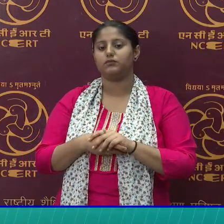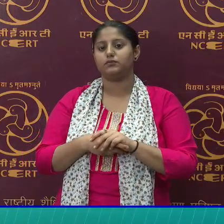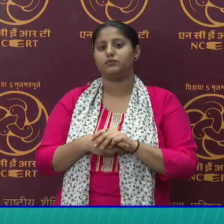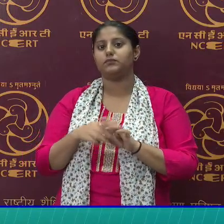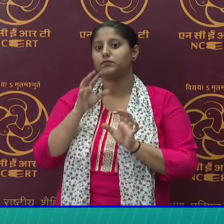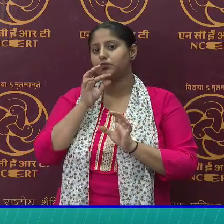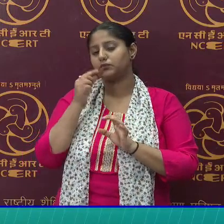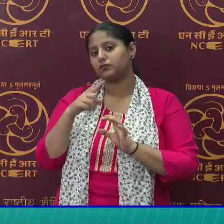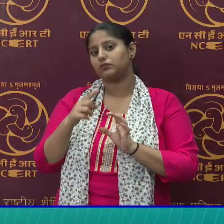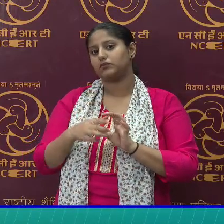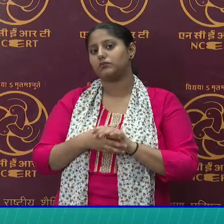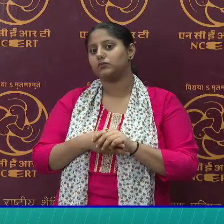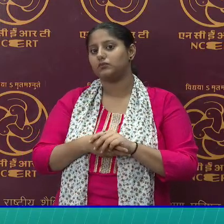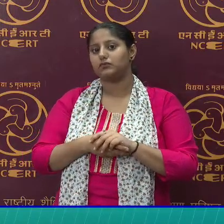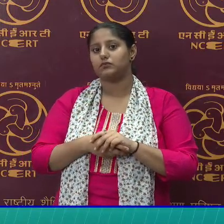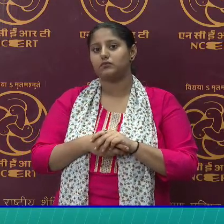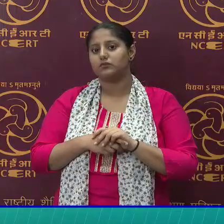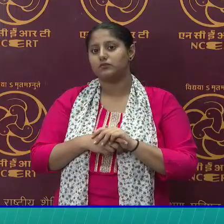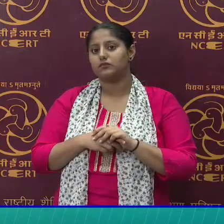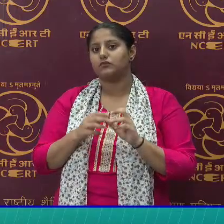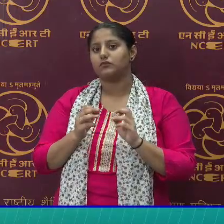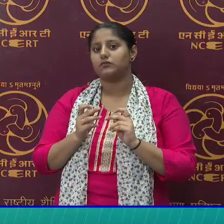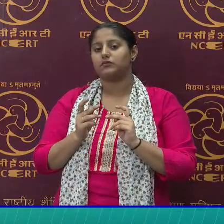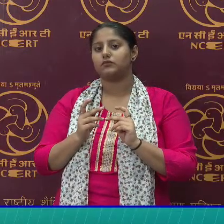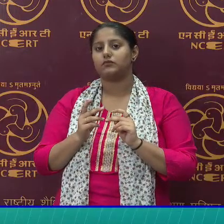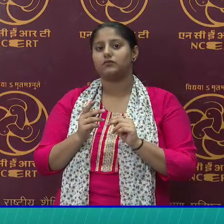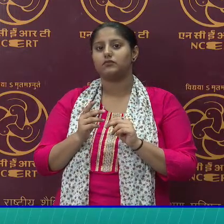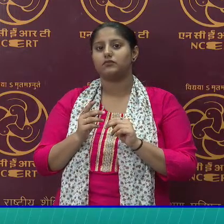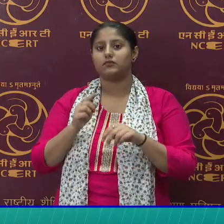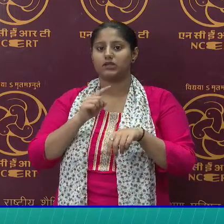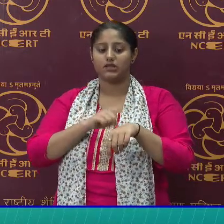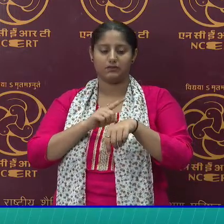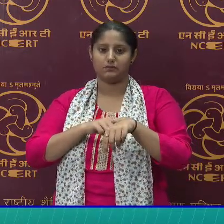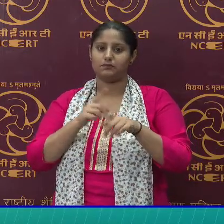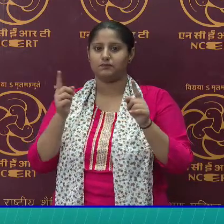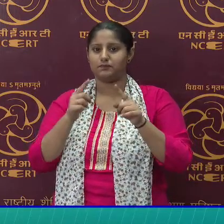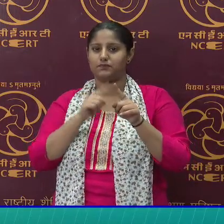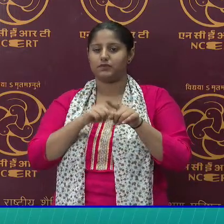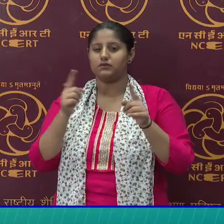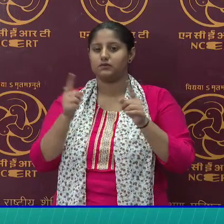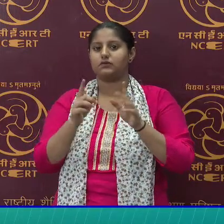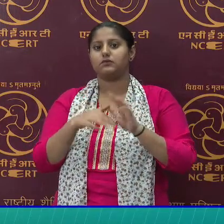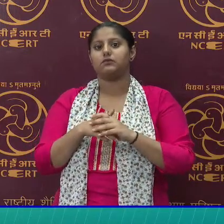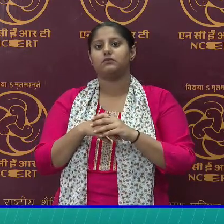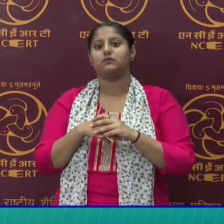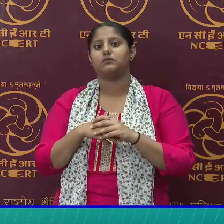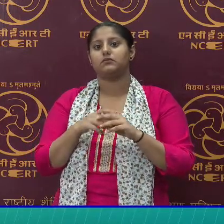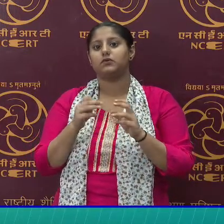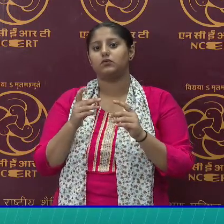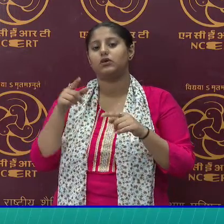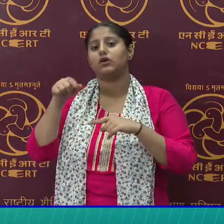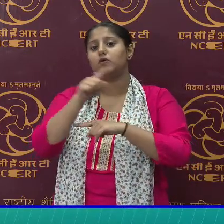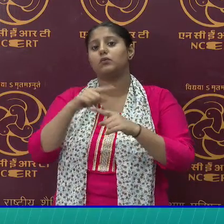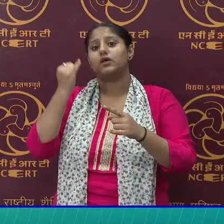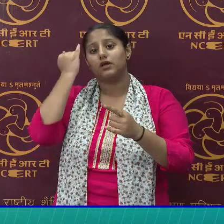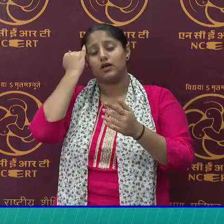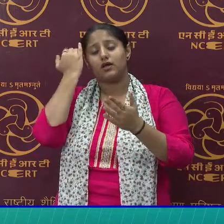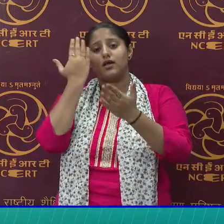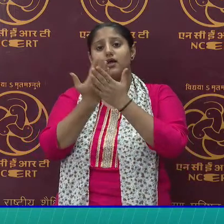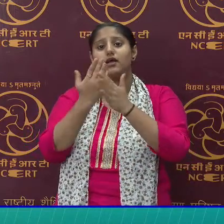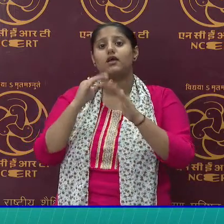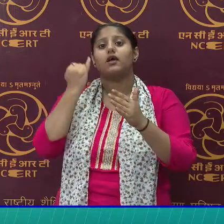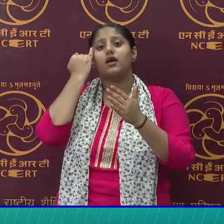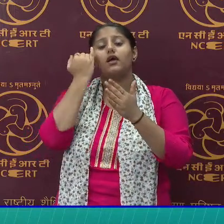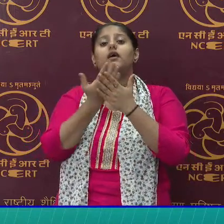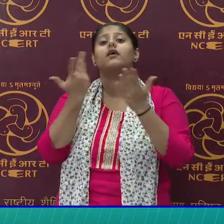Great. So, ma'am, very little time left, but what would you advise the teachers on how to approach